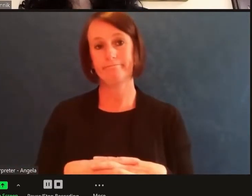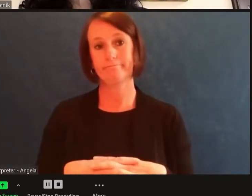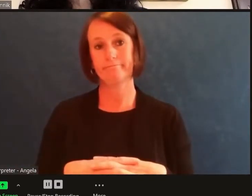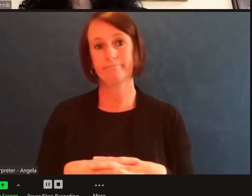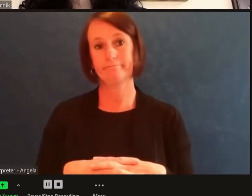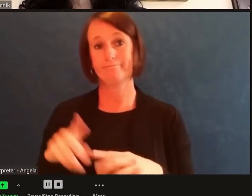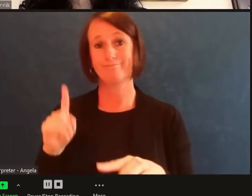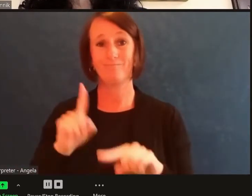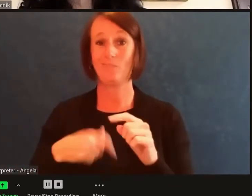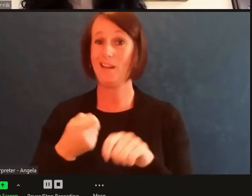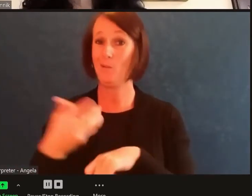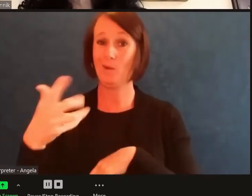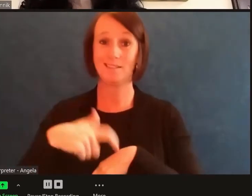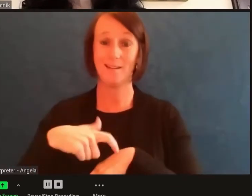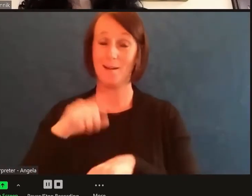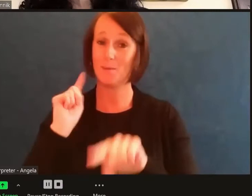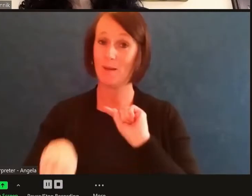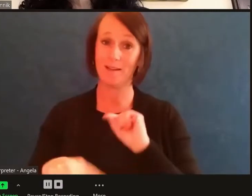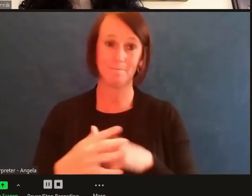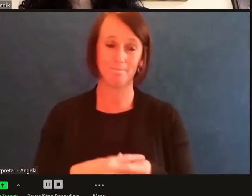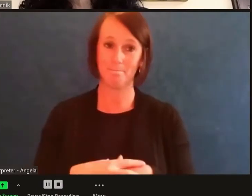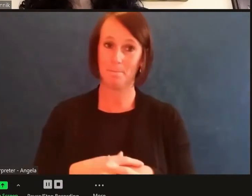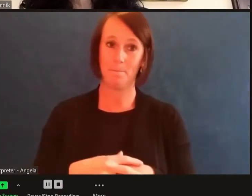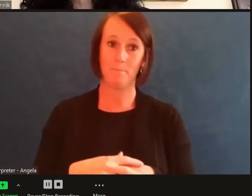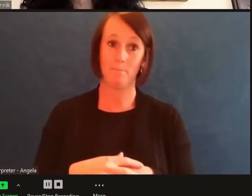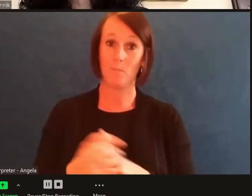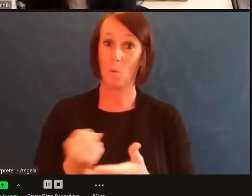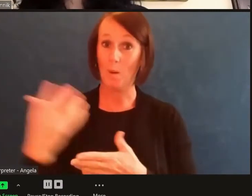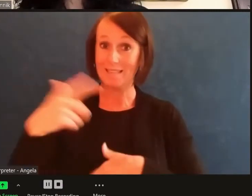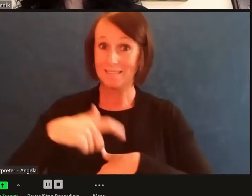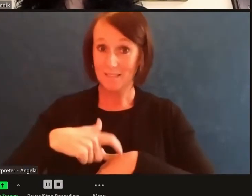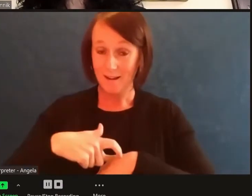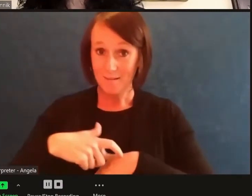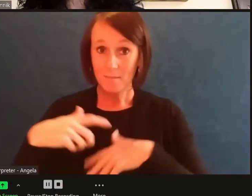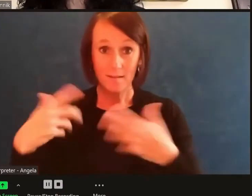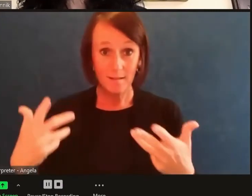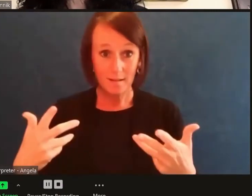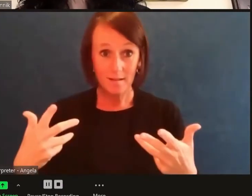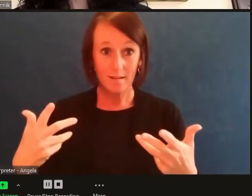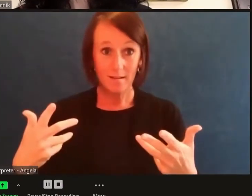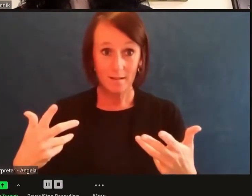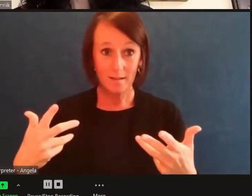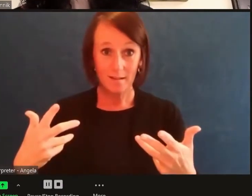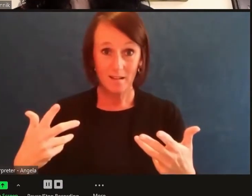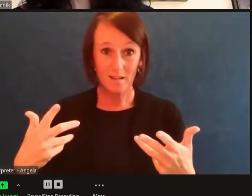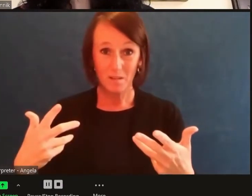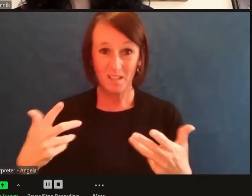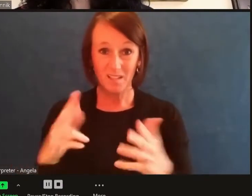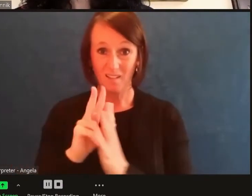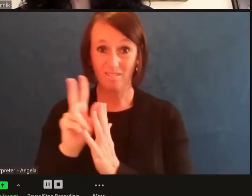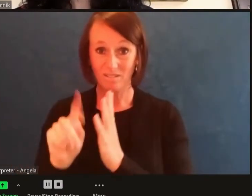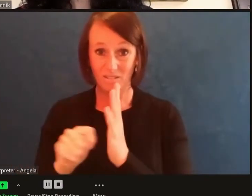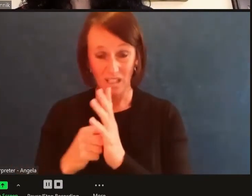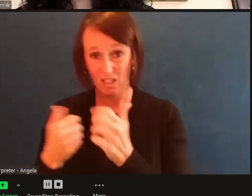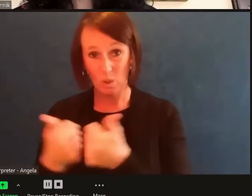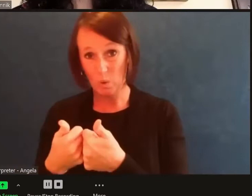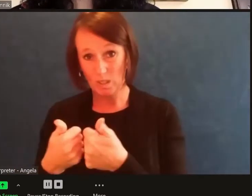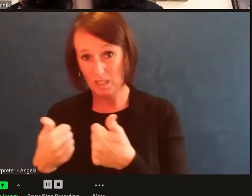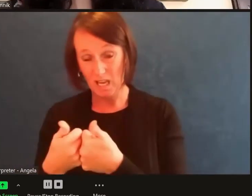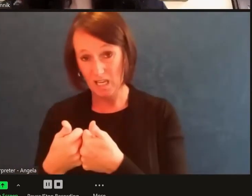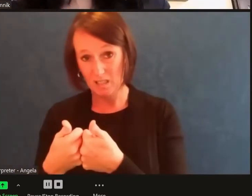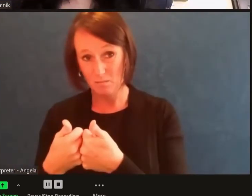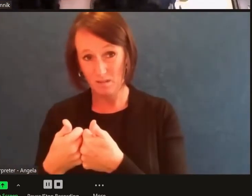waste time. And waste of time is video games, social